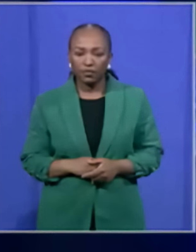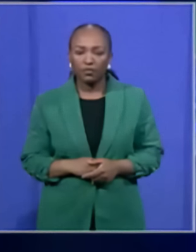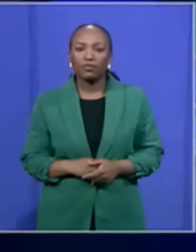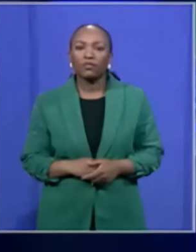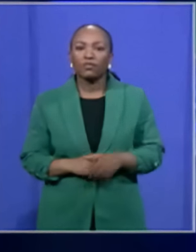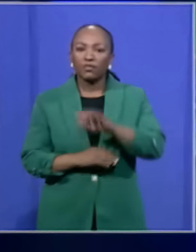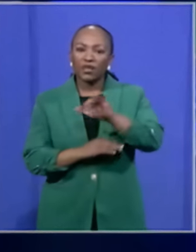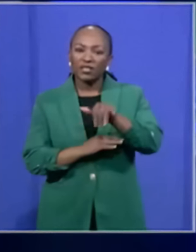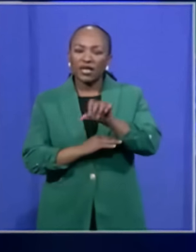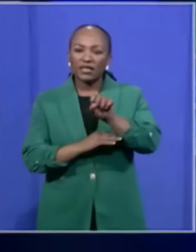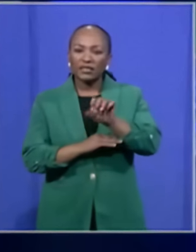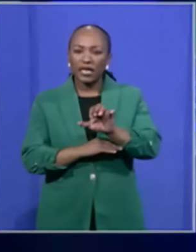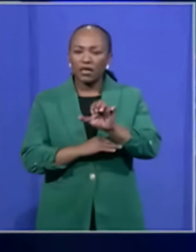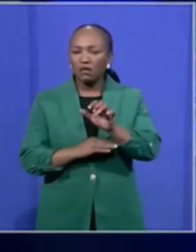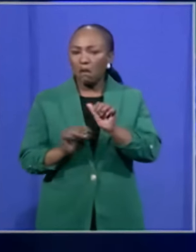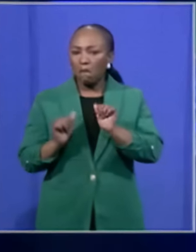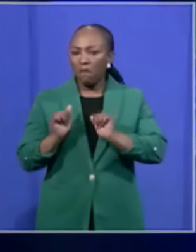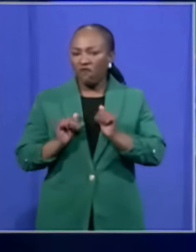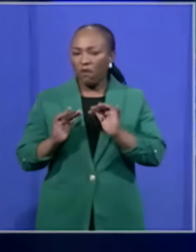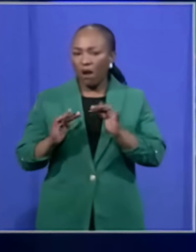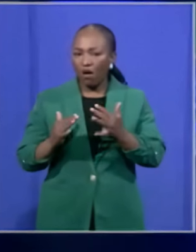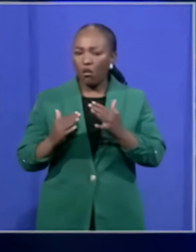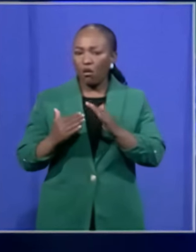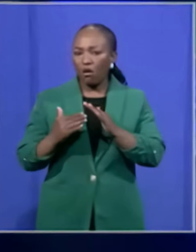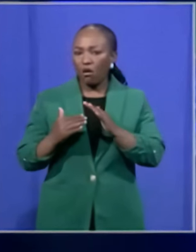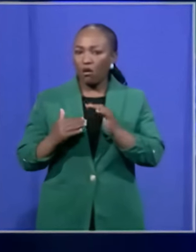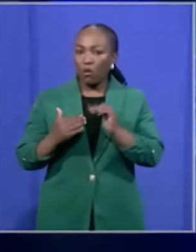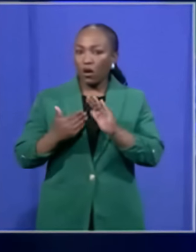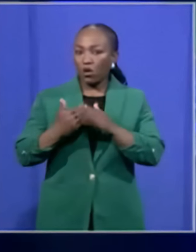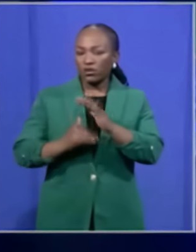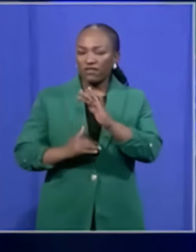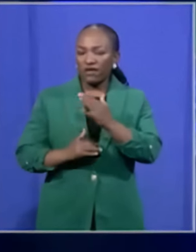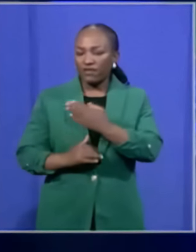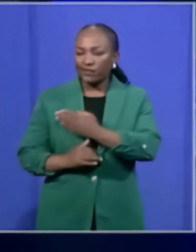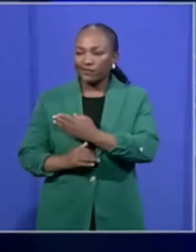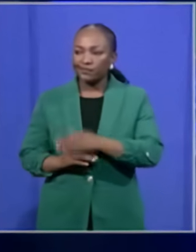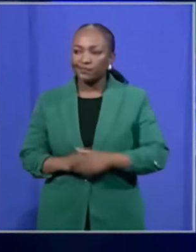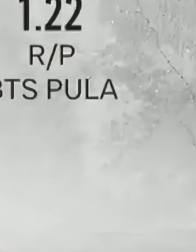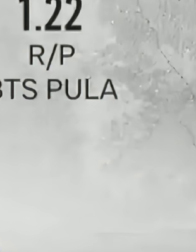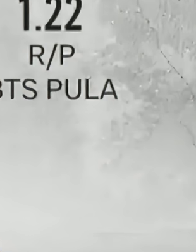Jwala re bona hore mebaraka e sebeditse jwang ha JSE e ne e kwala hore nya bohlano.